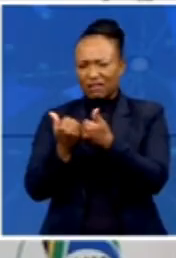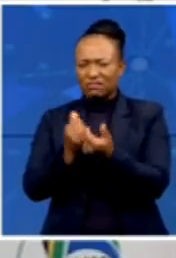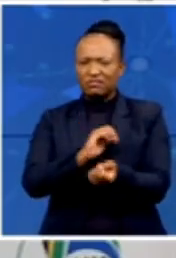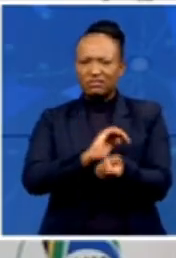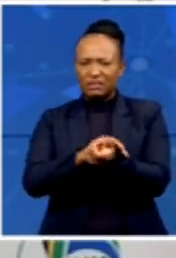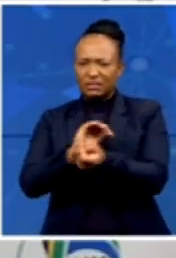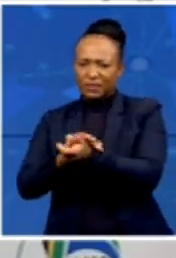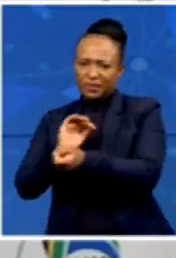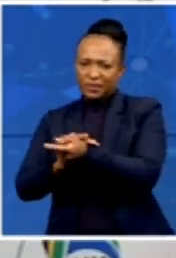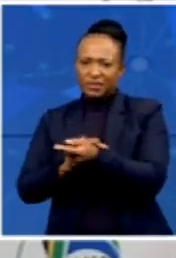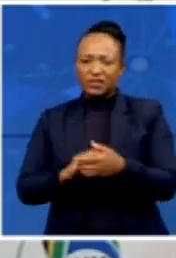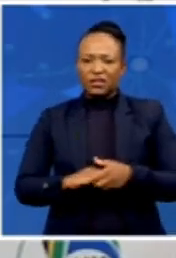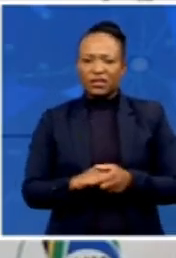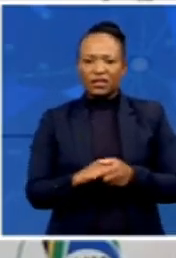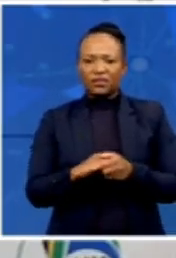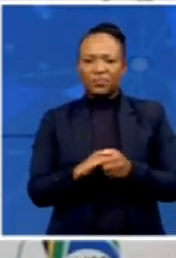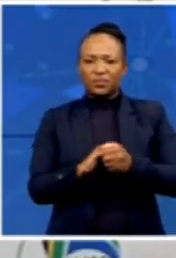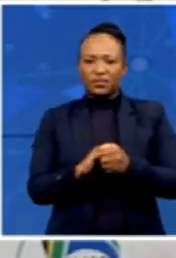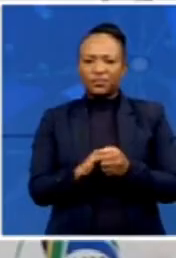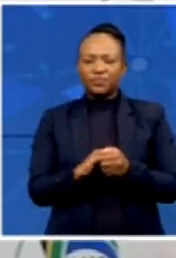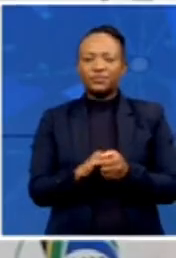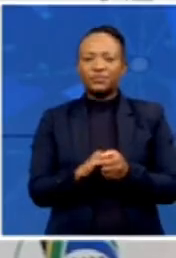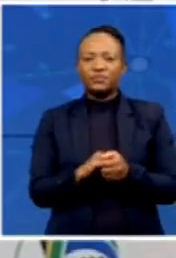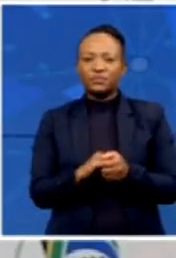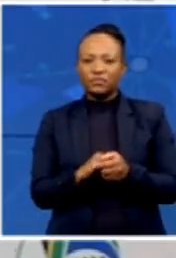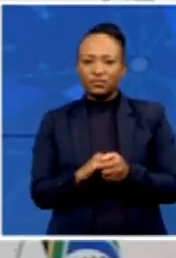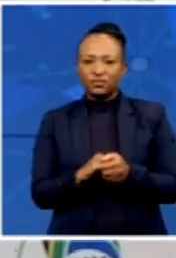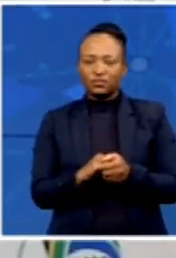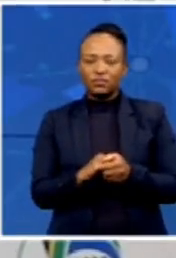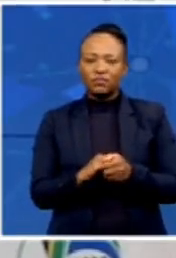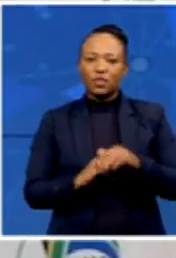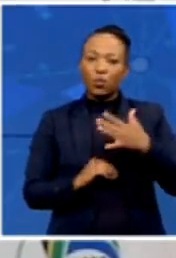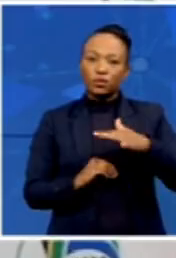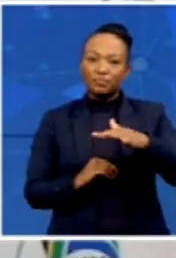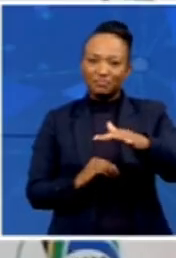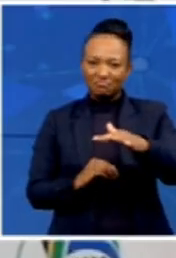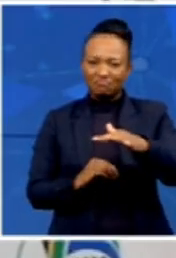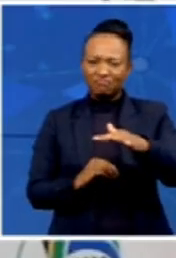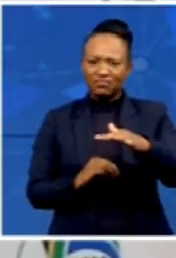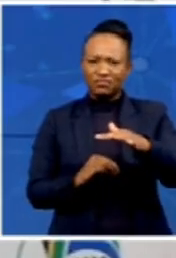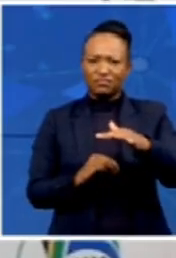concerned. Water is one of those services,